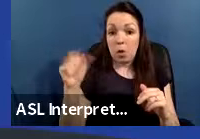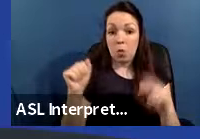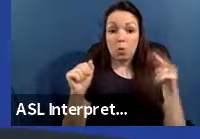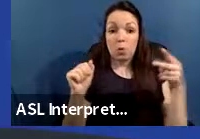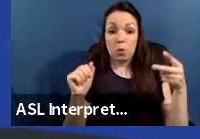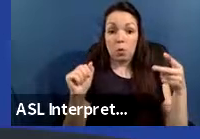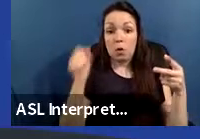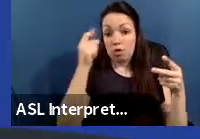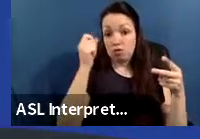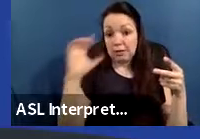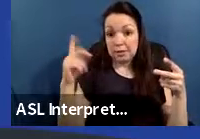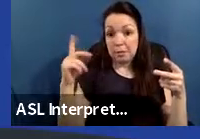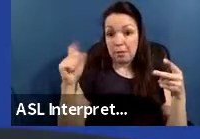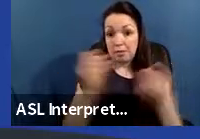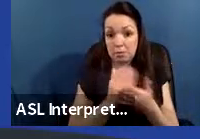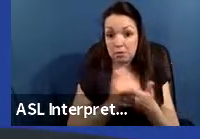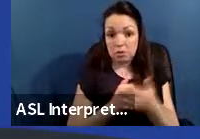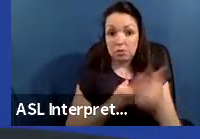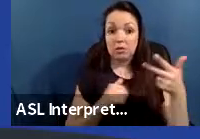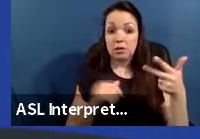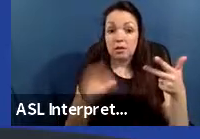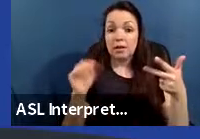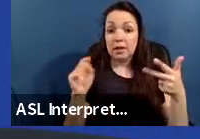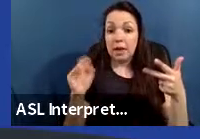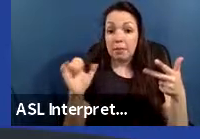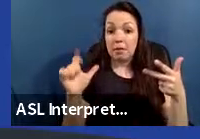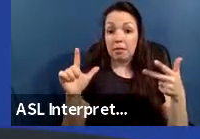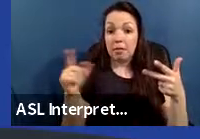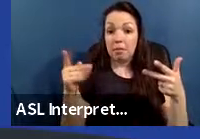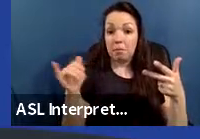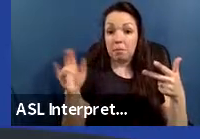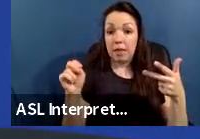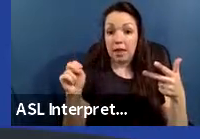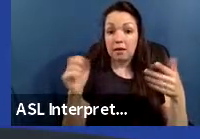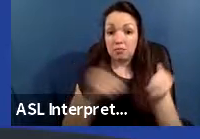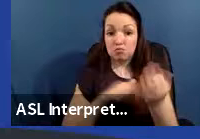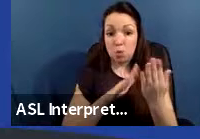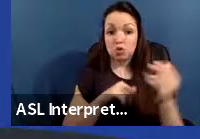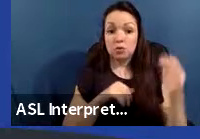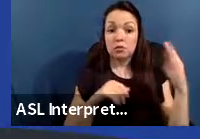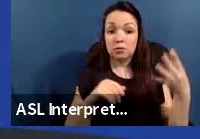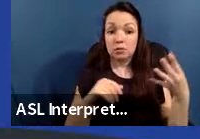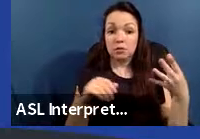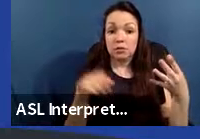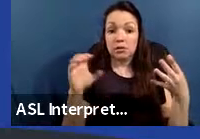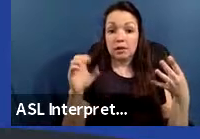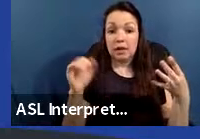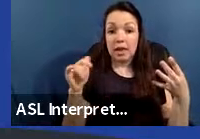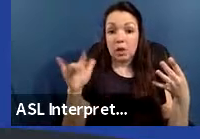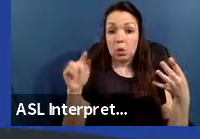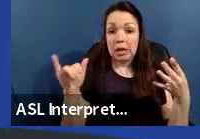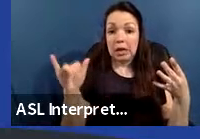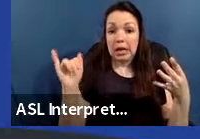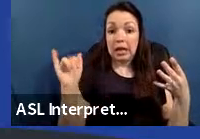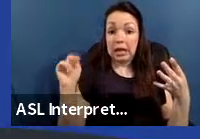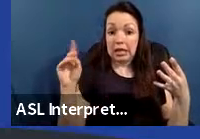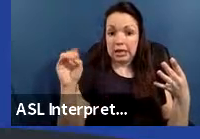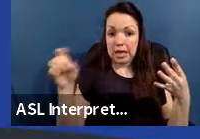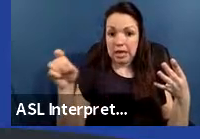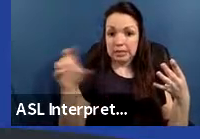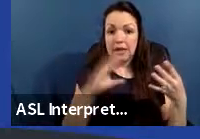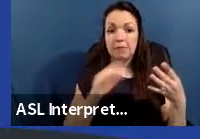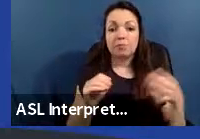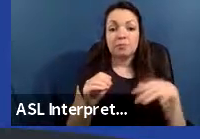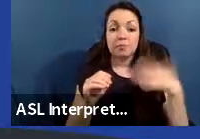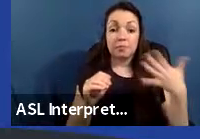budgets, capital planning approach, the equity index factors, and the capital budget categories. There will also be a